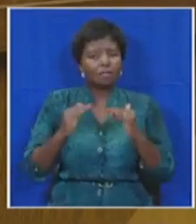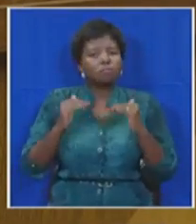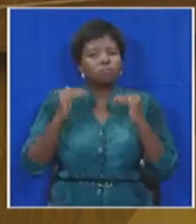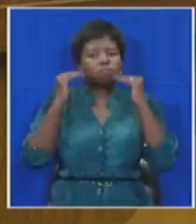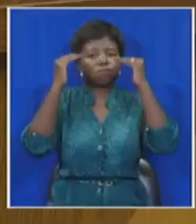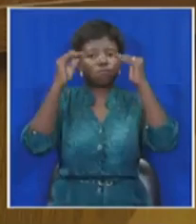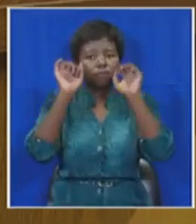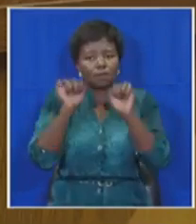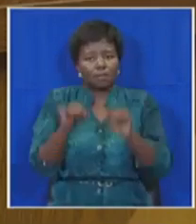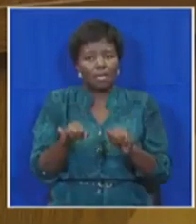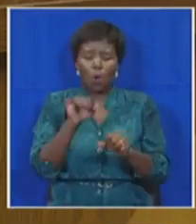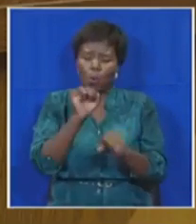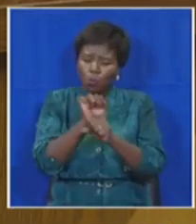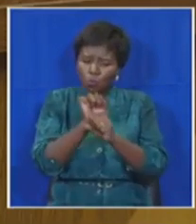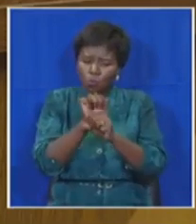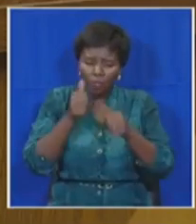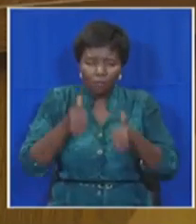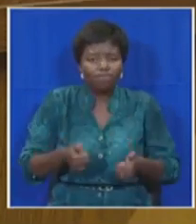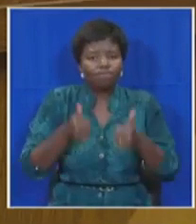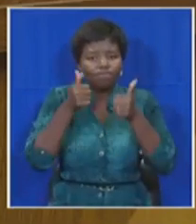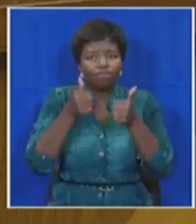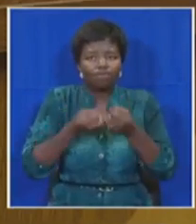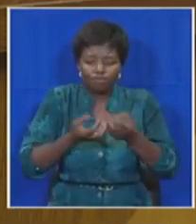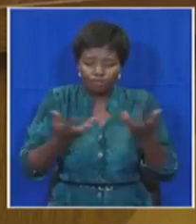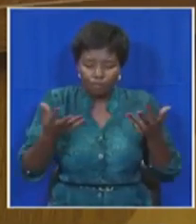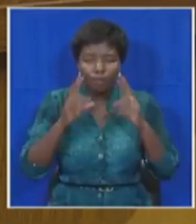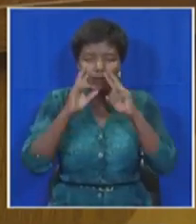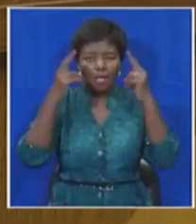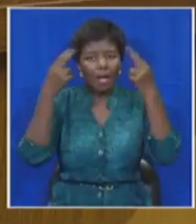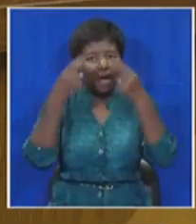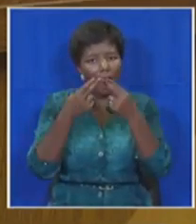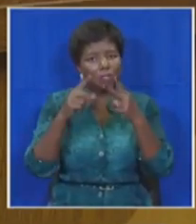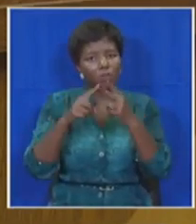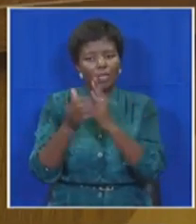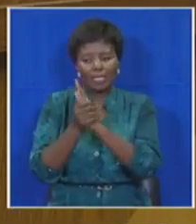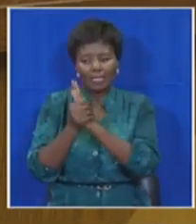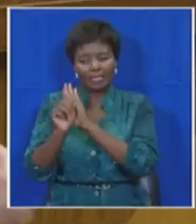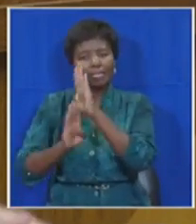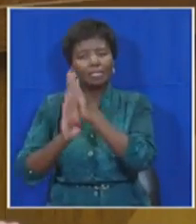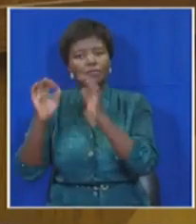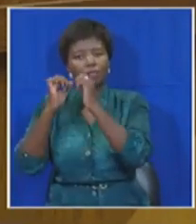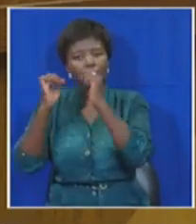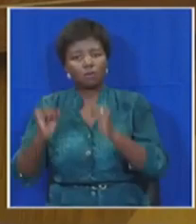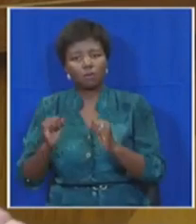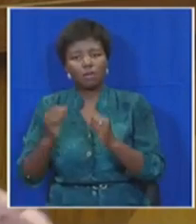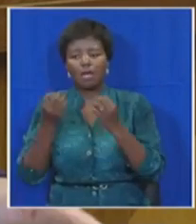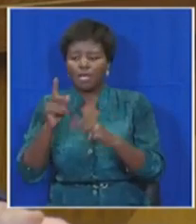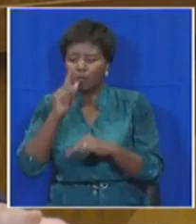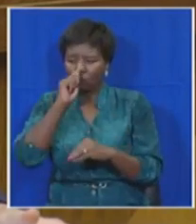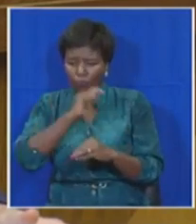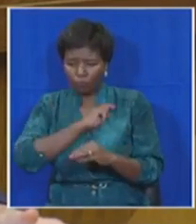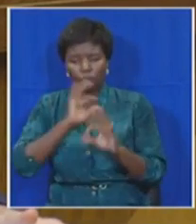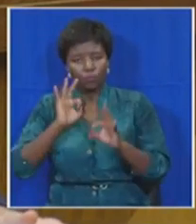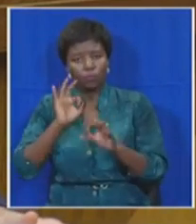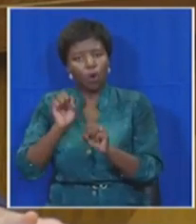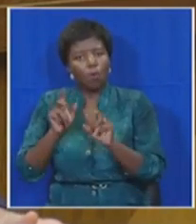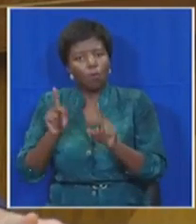have excellent schools that feed into a tertiary and skills development system that creates real opportunity for our